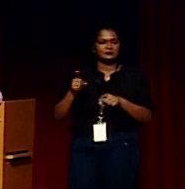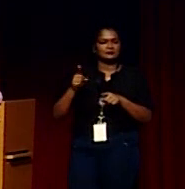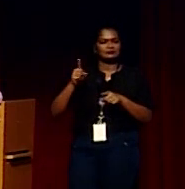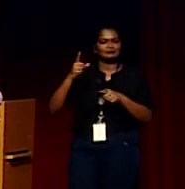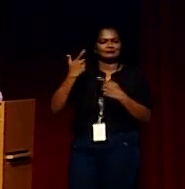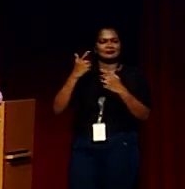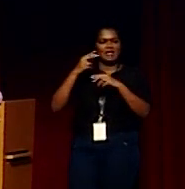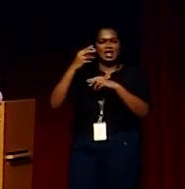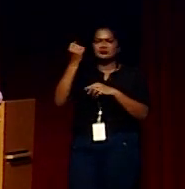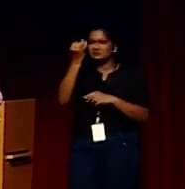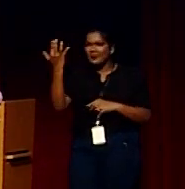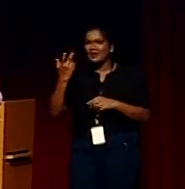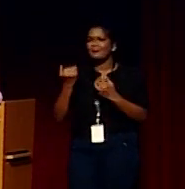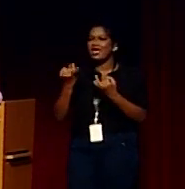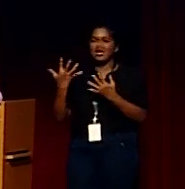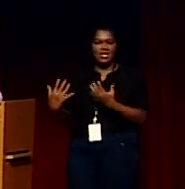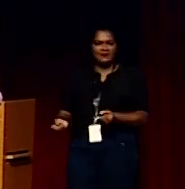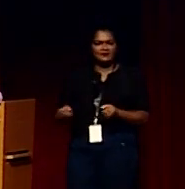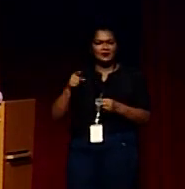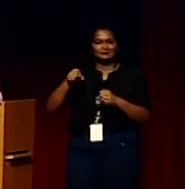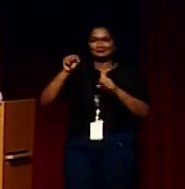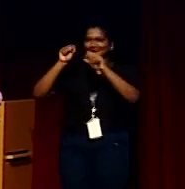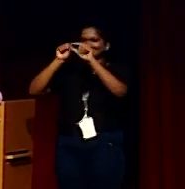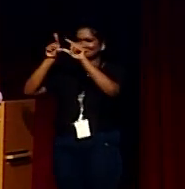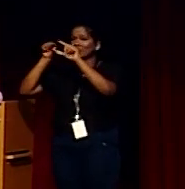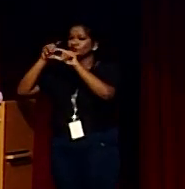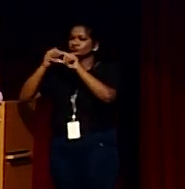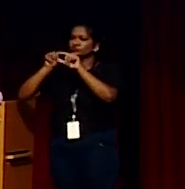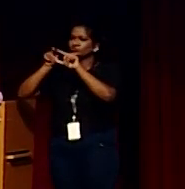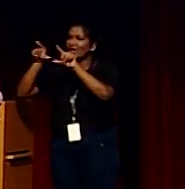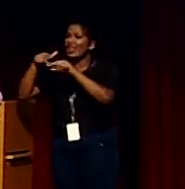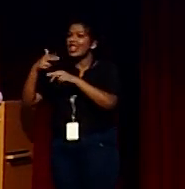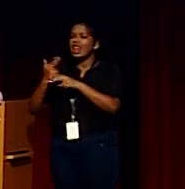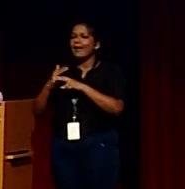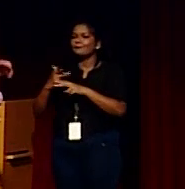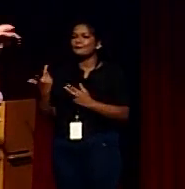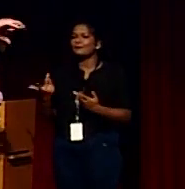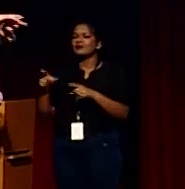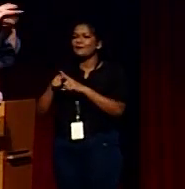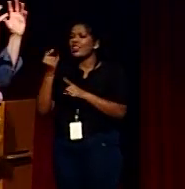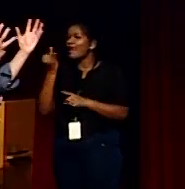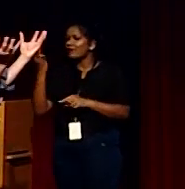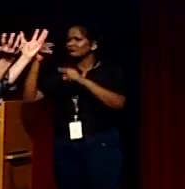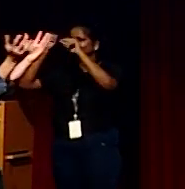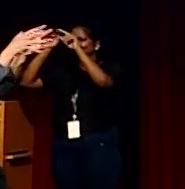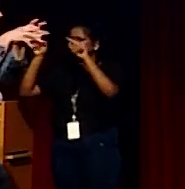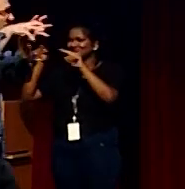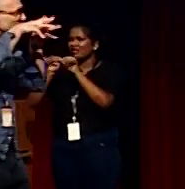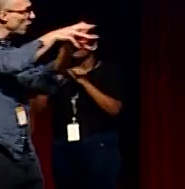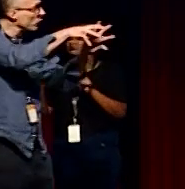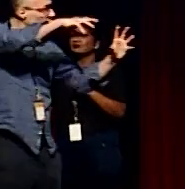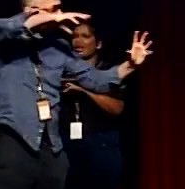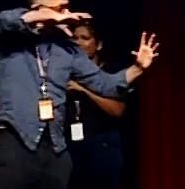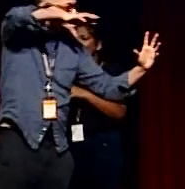what we just had in the math. Benzene ring substitutions at positions 1 and 2. What happens is the benzene ring is now